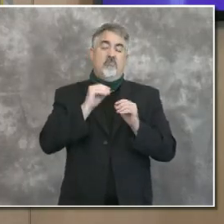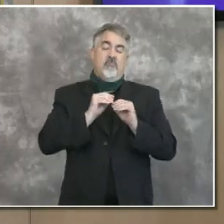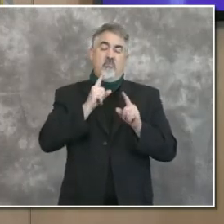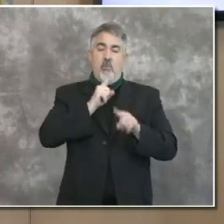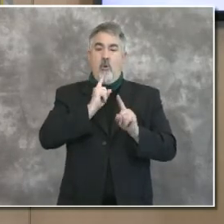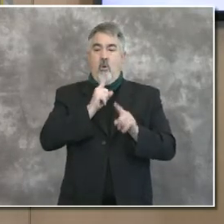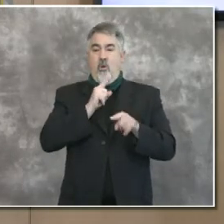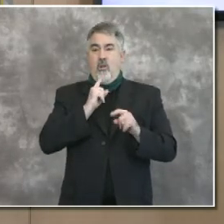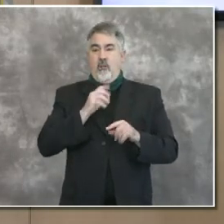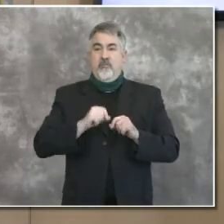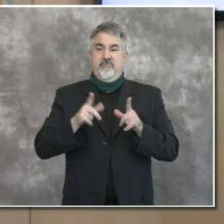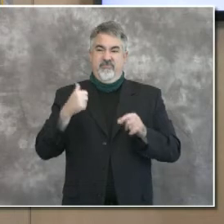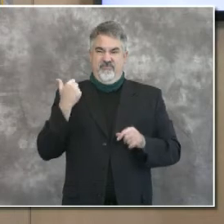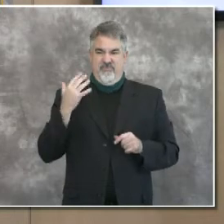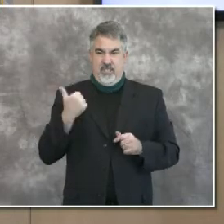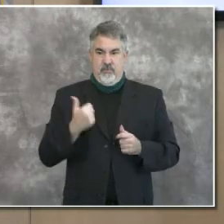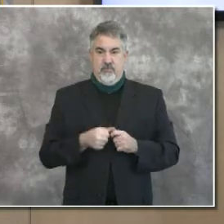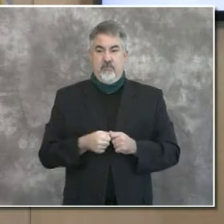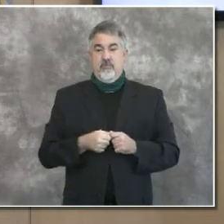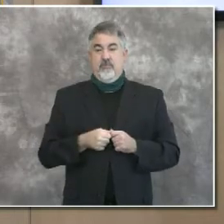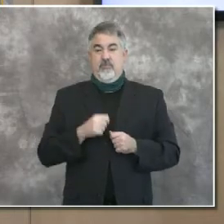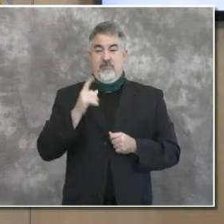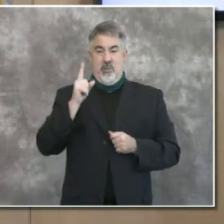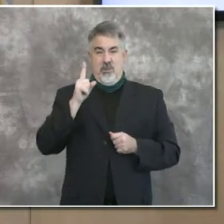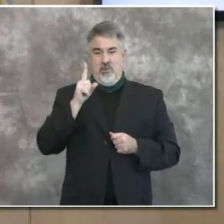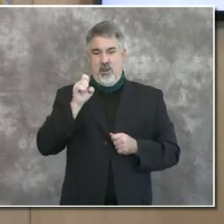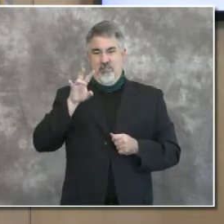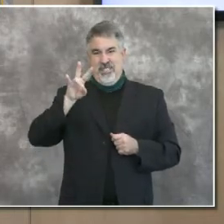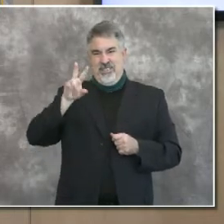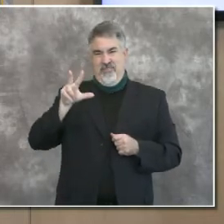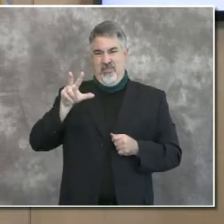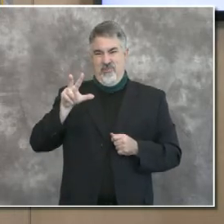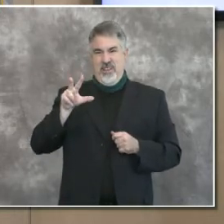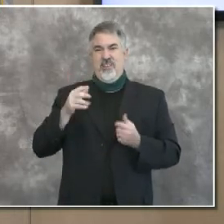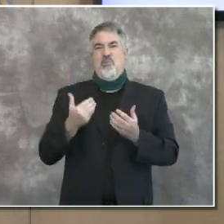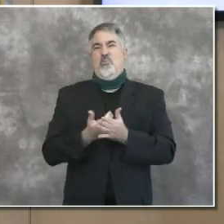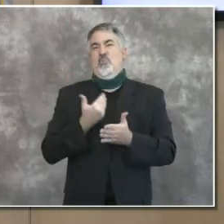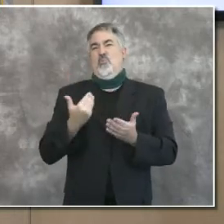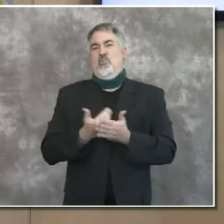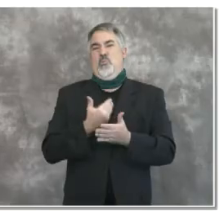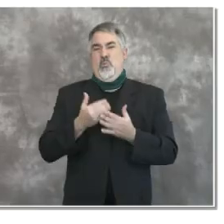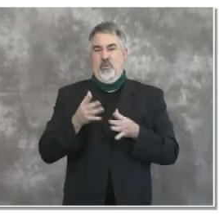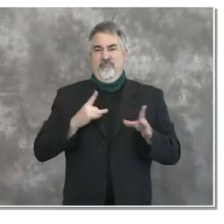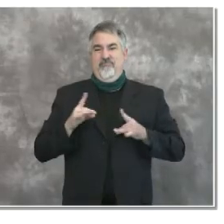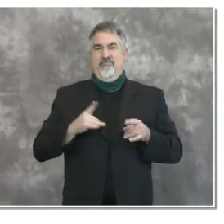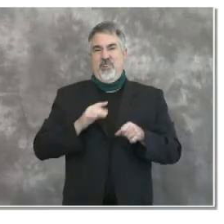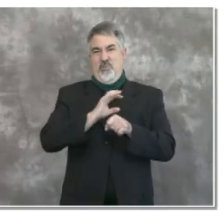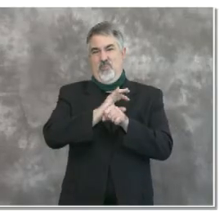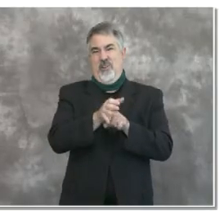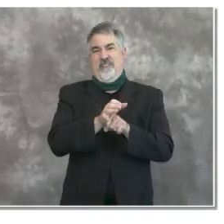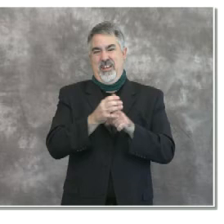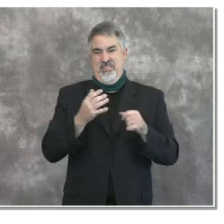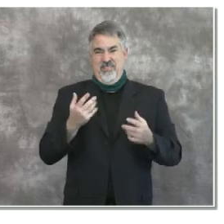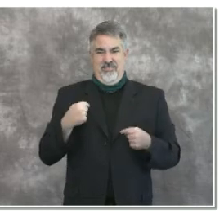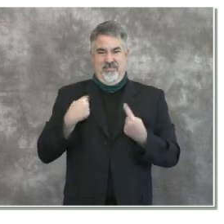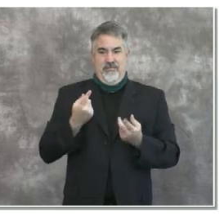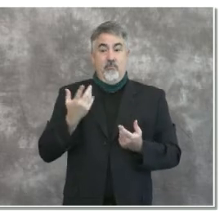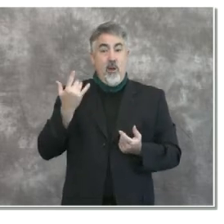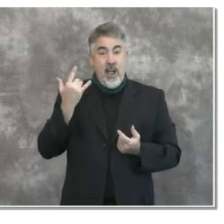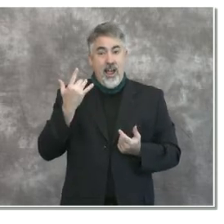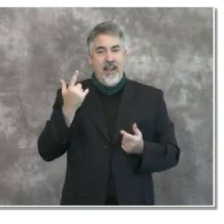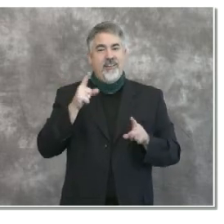see today we are reporting 173 new positive cases, a significant jump in testing from the day